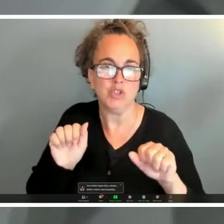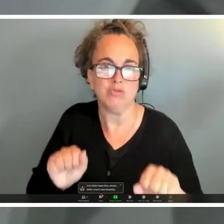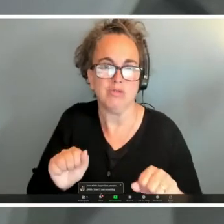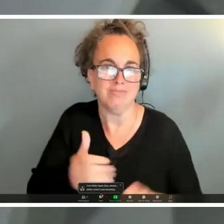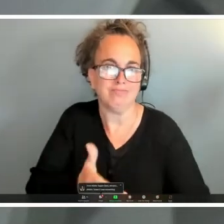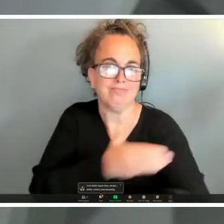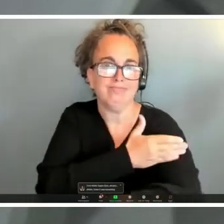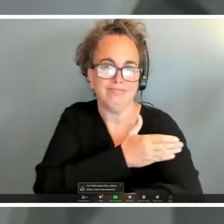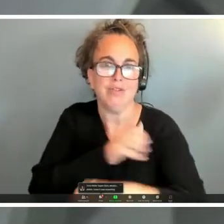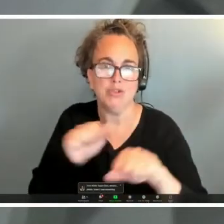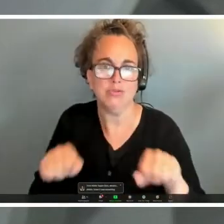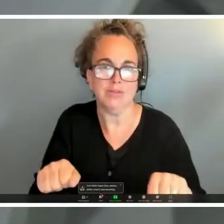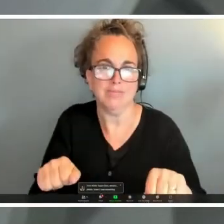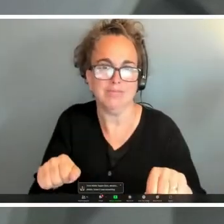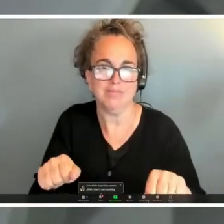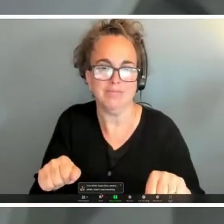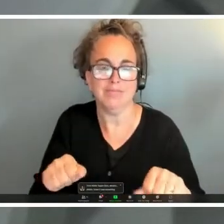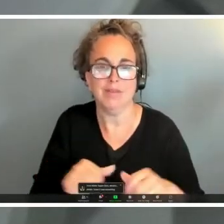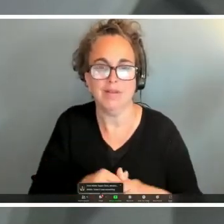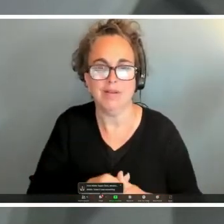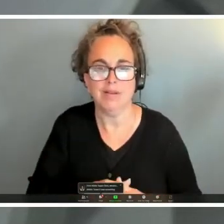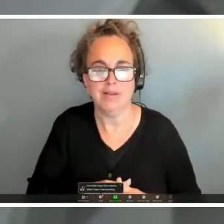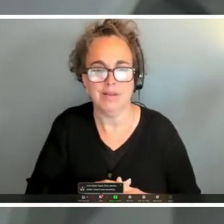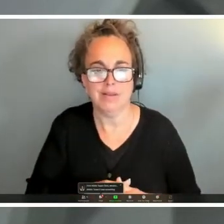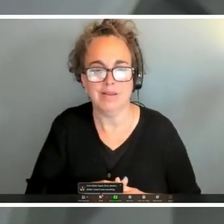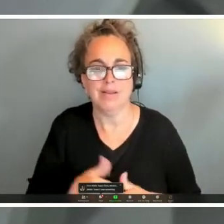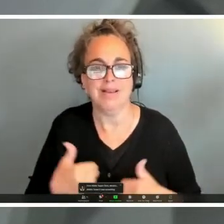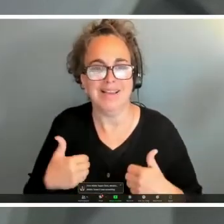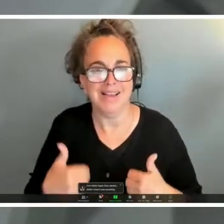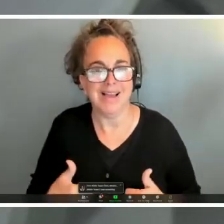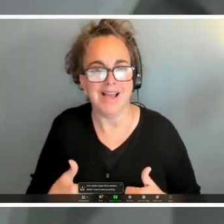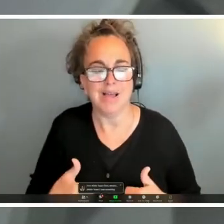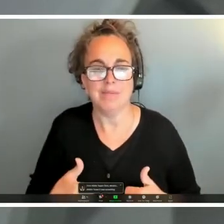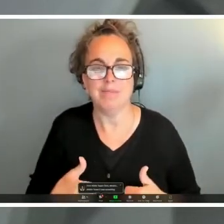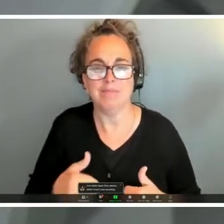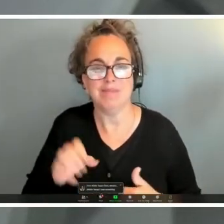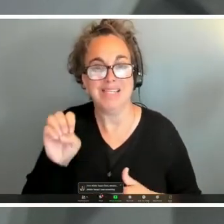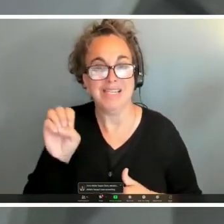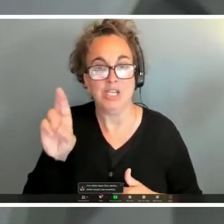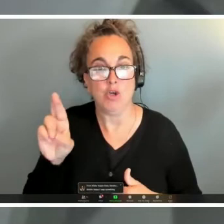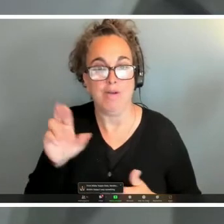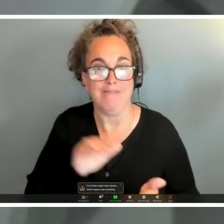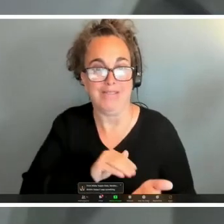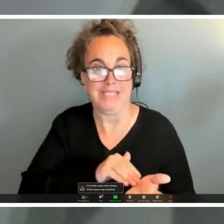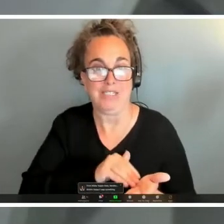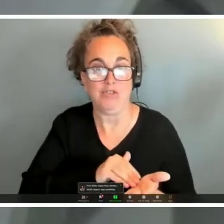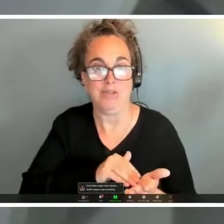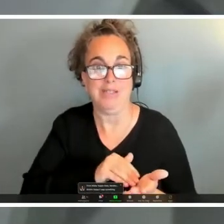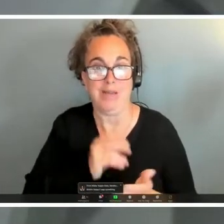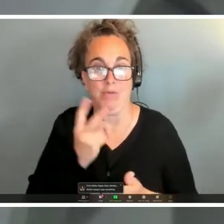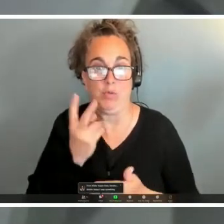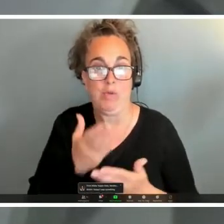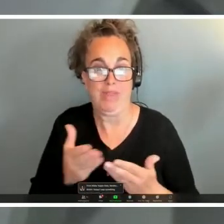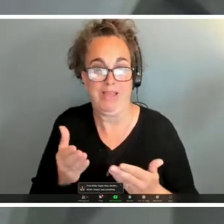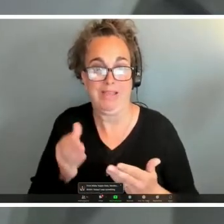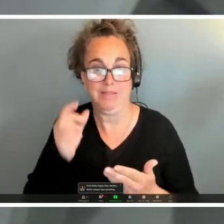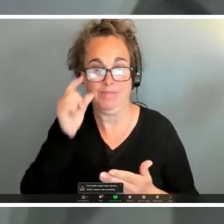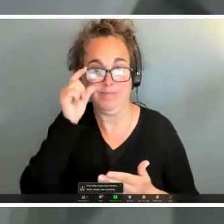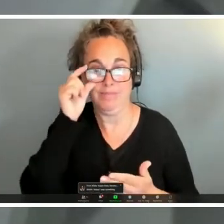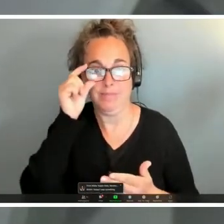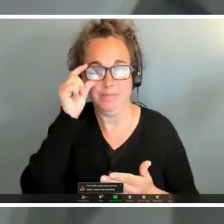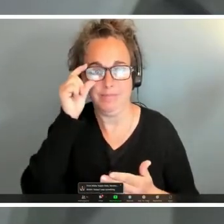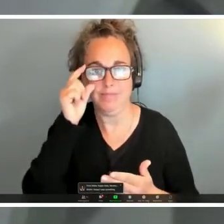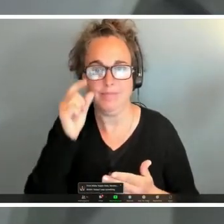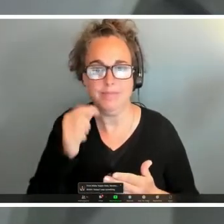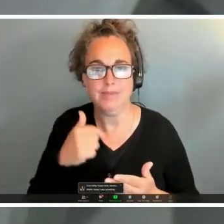As an emergency department physician, I would say two things. One is that